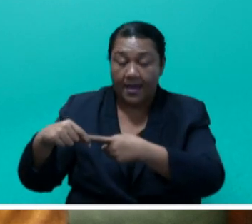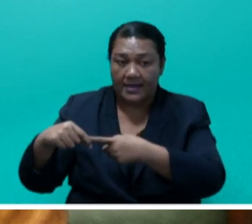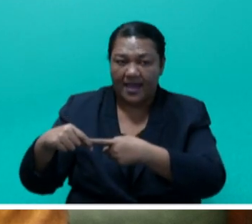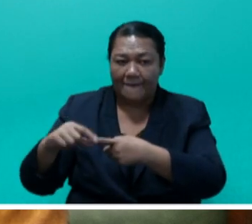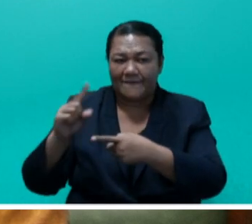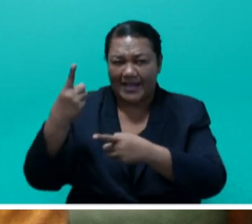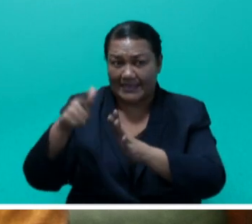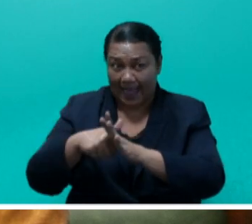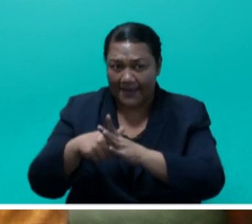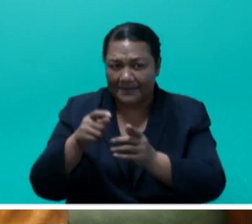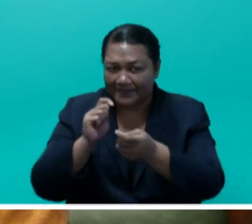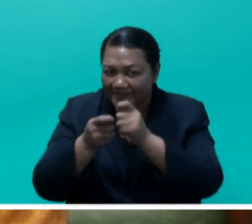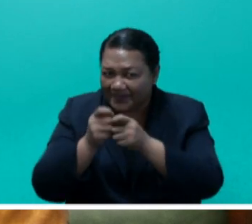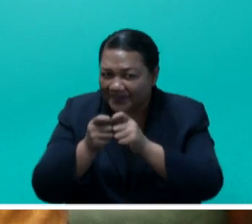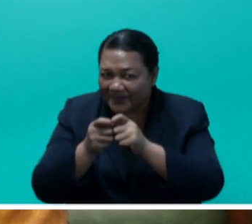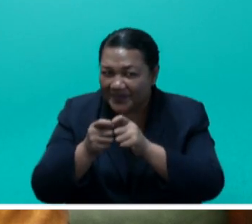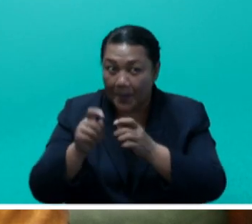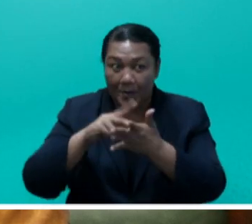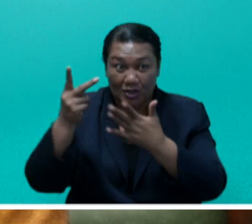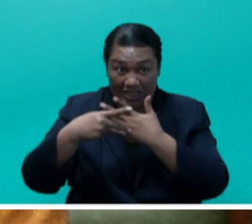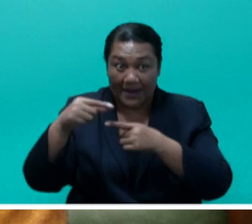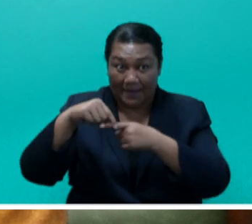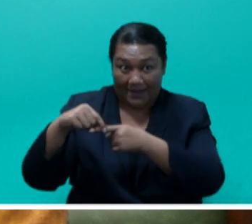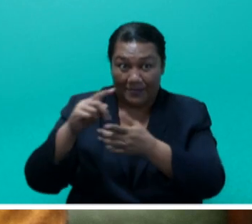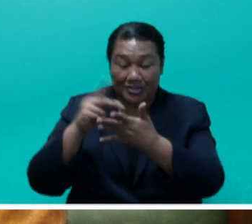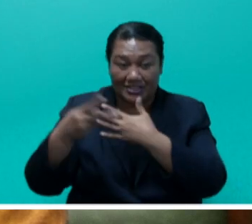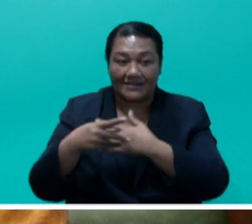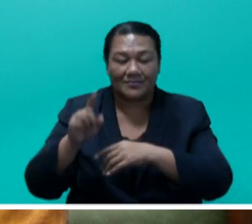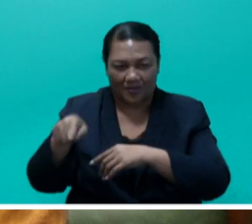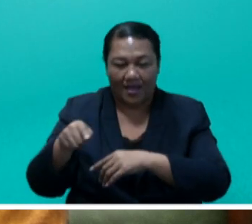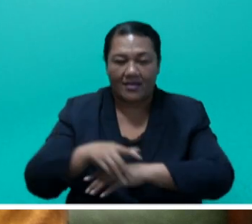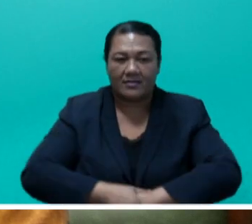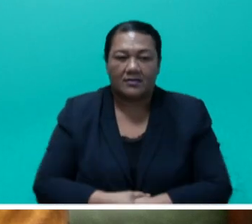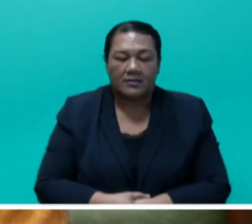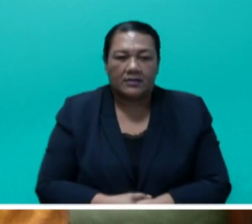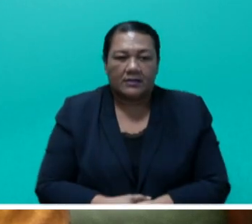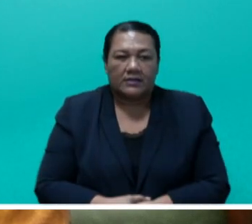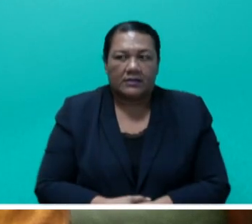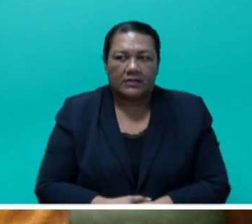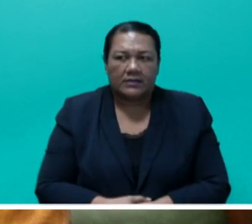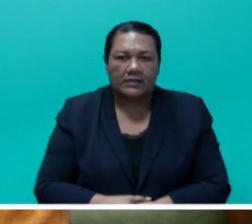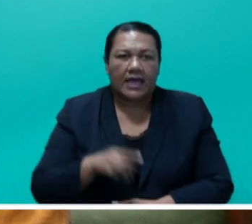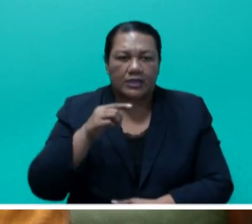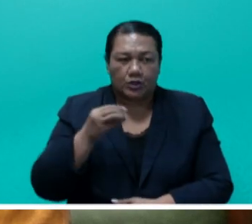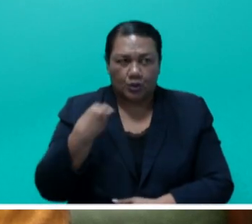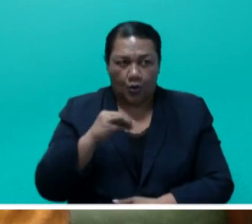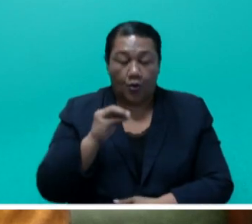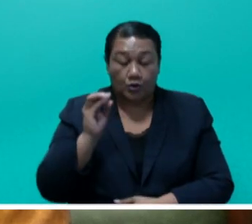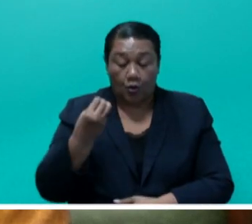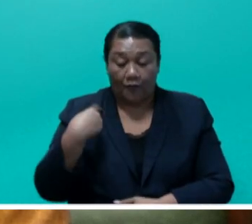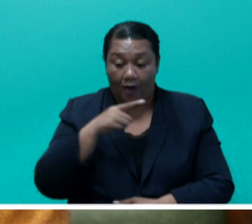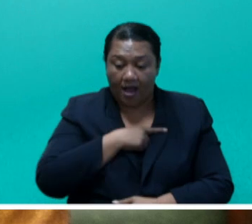be done properly. And we've looked at models around the country. The tender